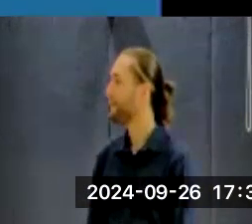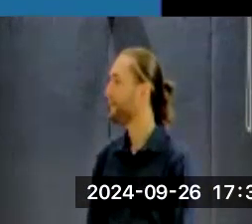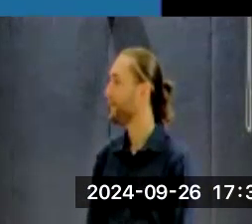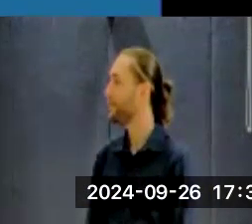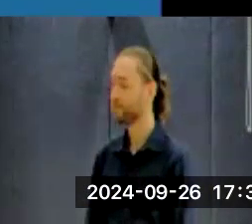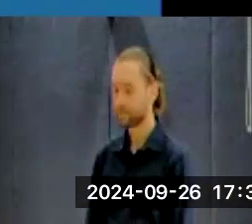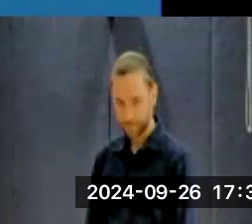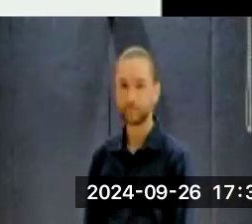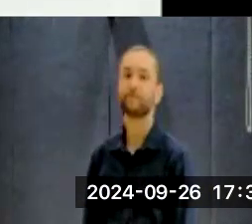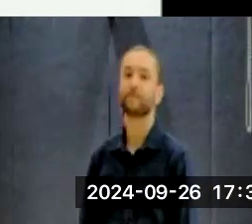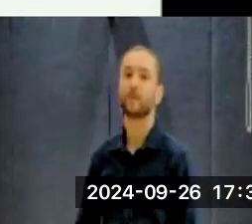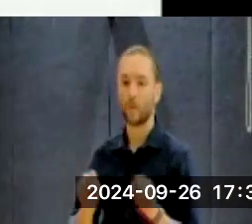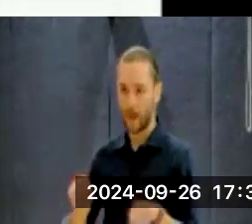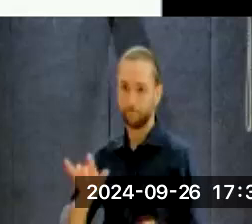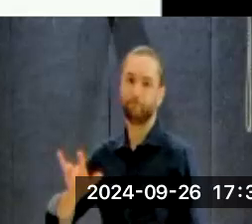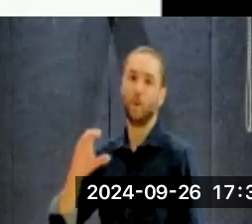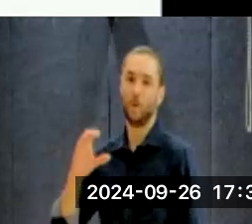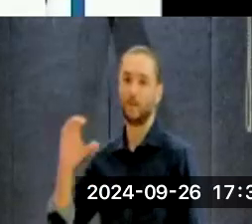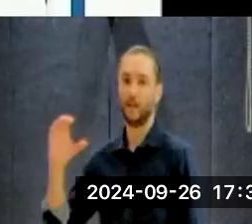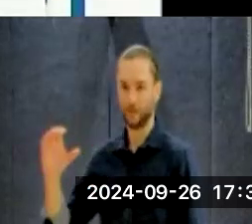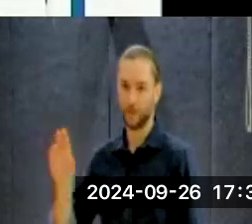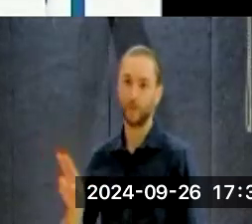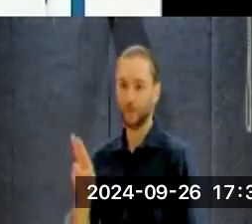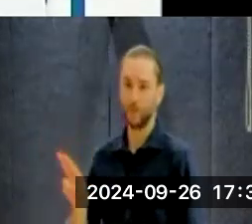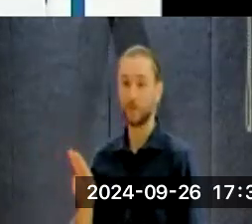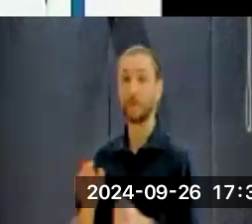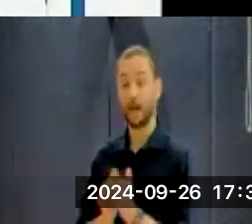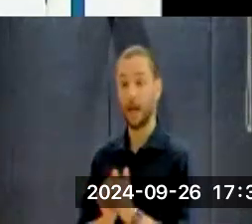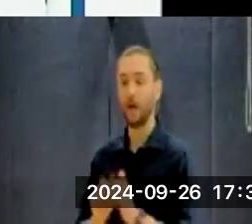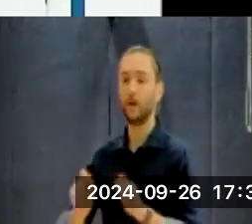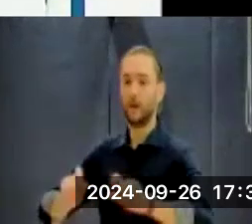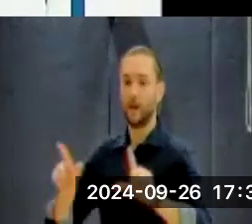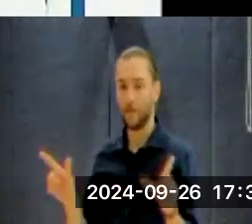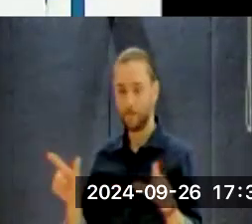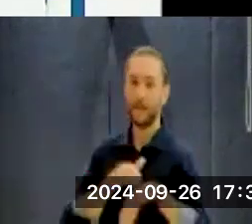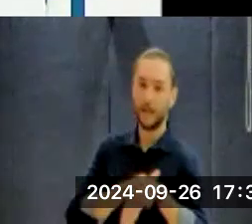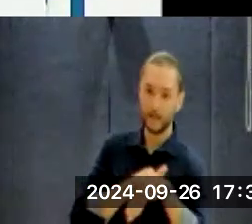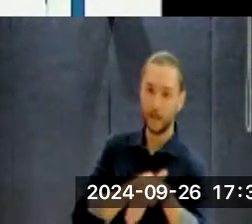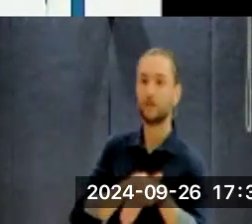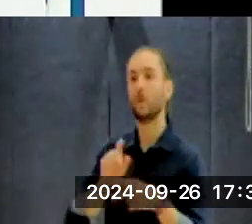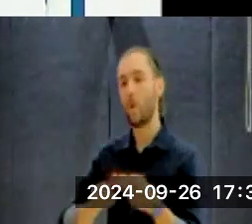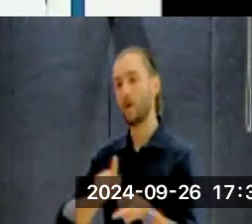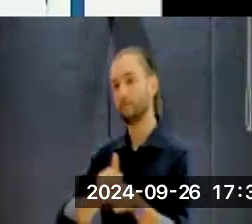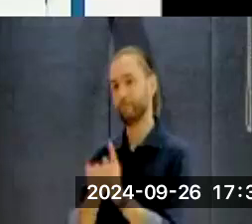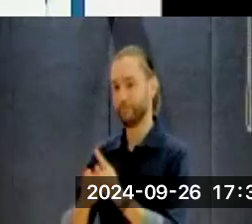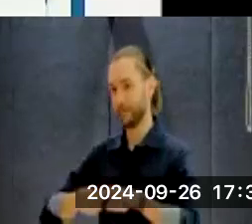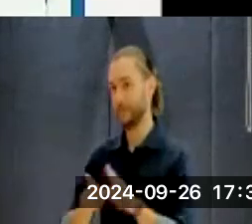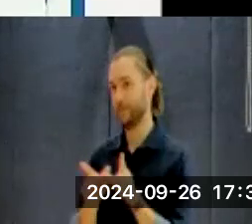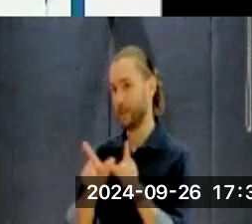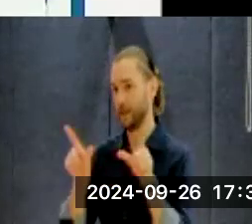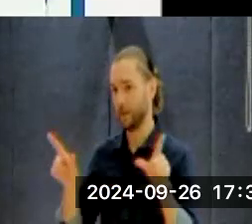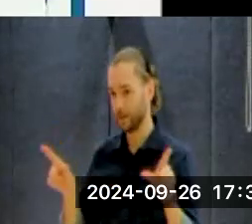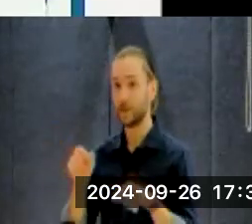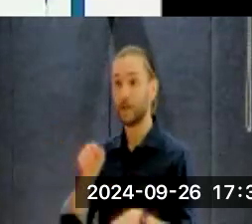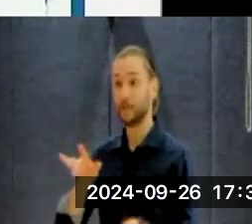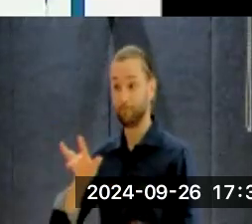Closed captioning is available for this meeting. The closed captions can be displayed in English or another language, which will allow you to view an